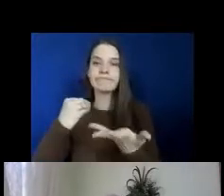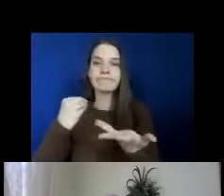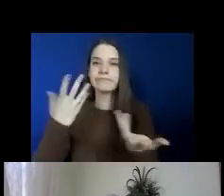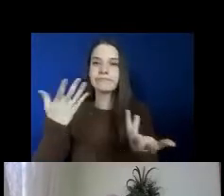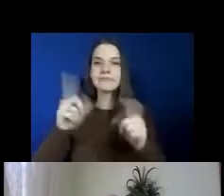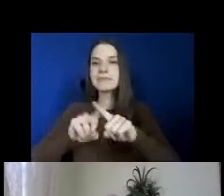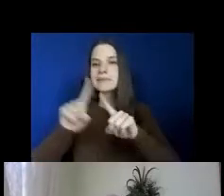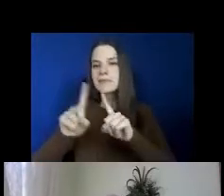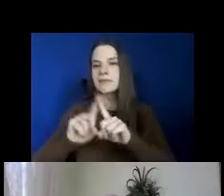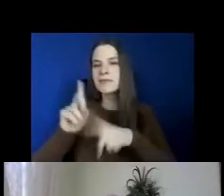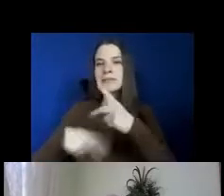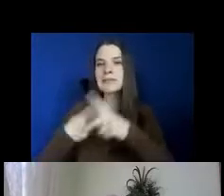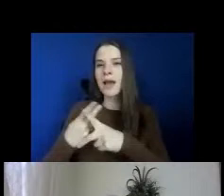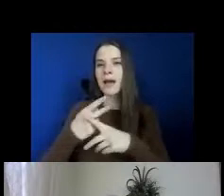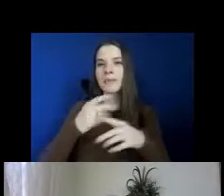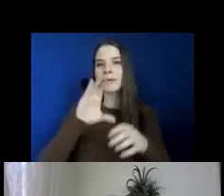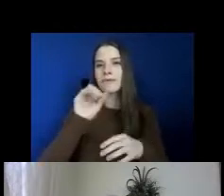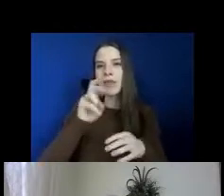different types of cancers?